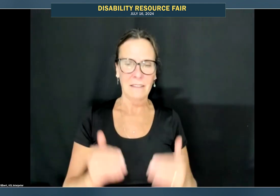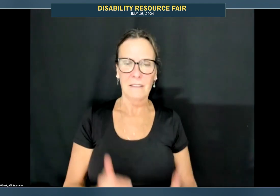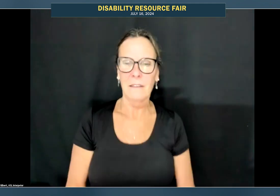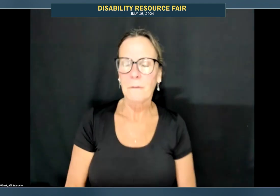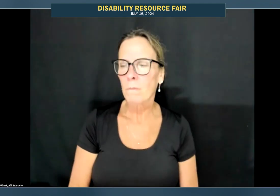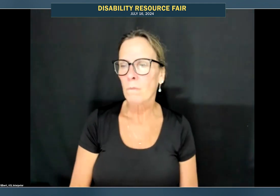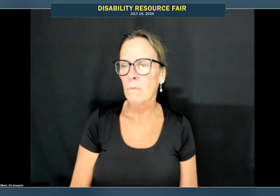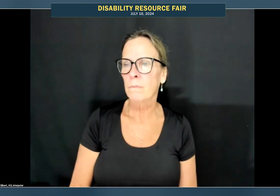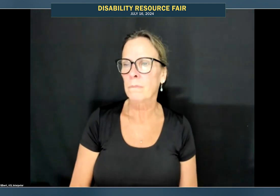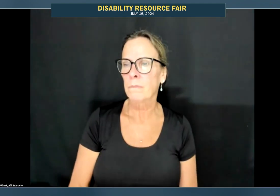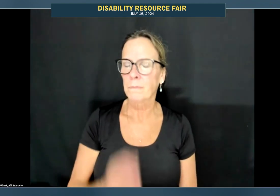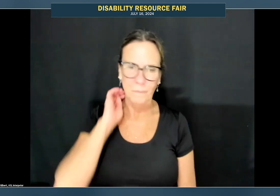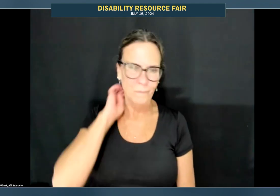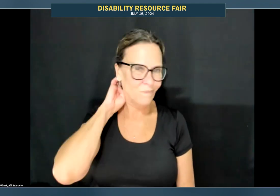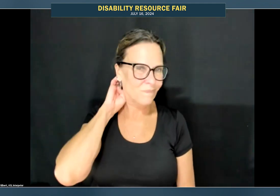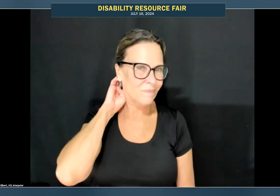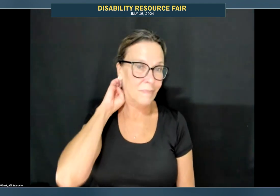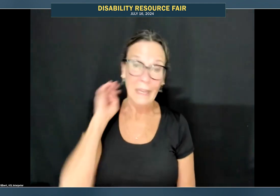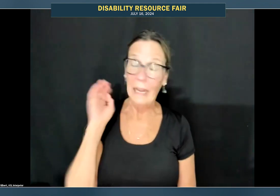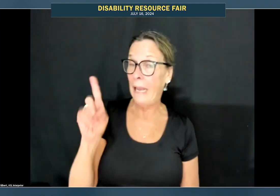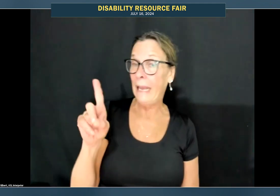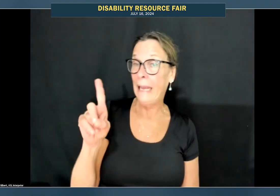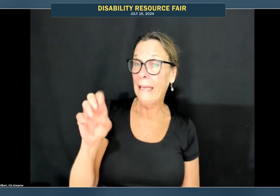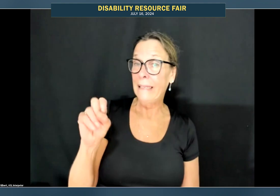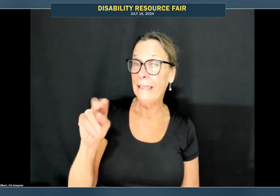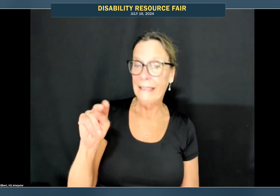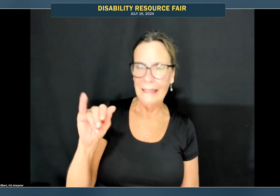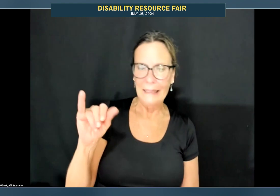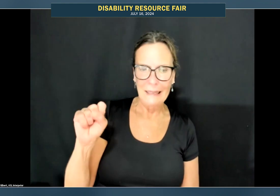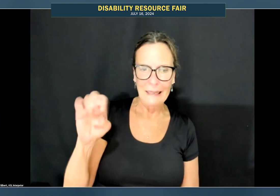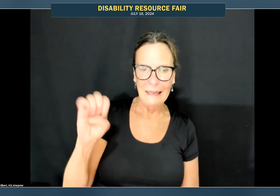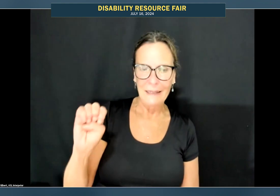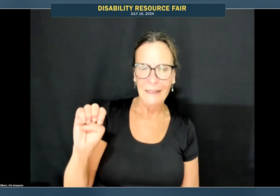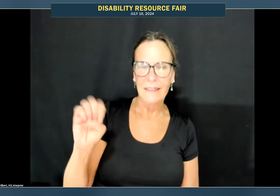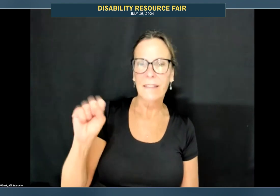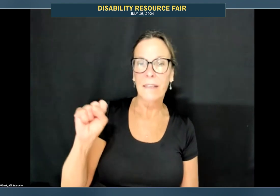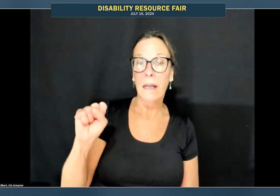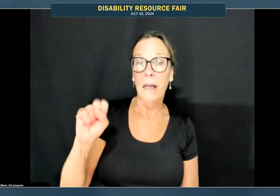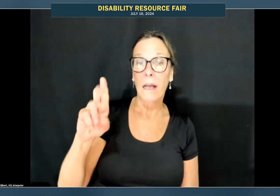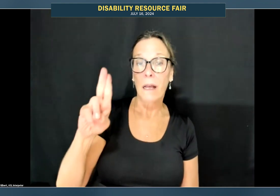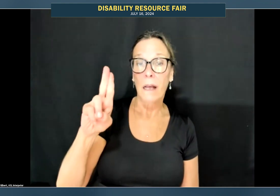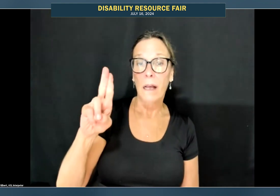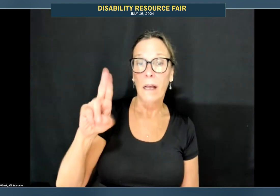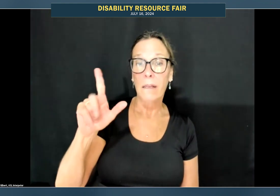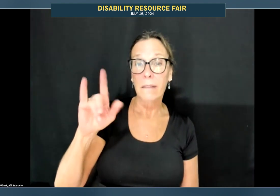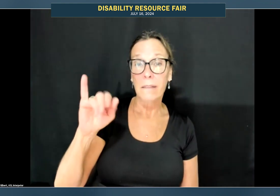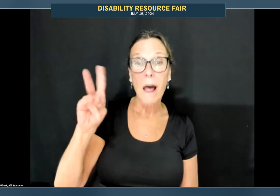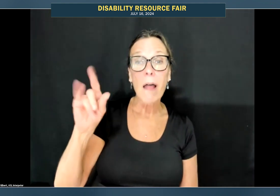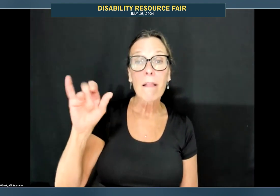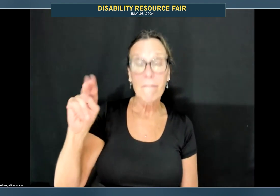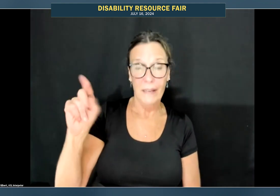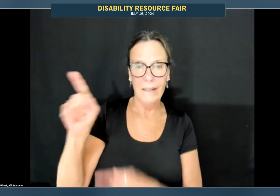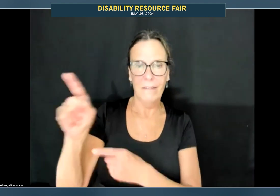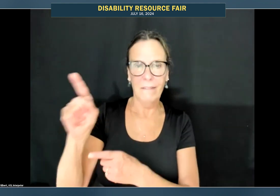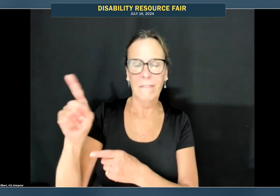have Denise Sullivan, the owner of the Sullivan Consulting Educational Advocates.